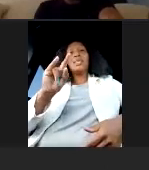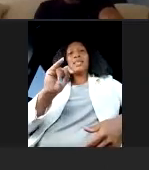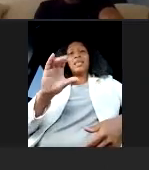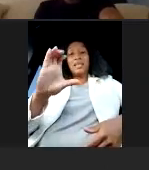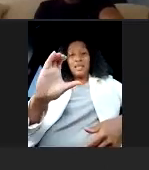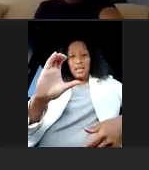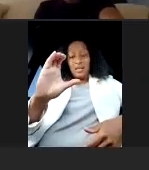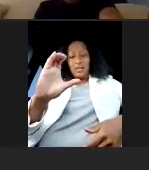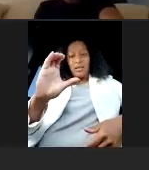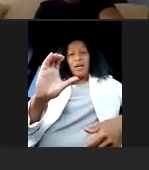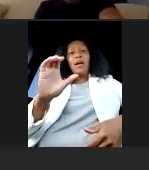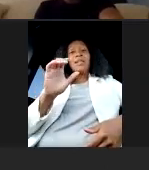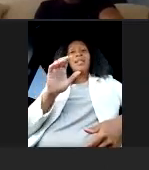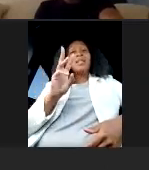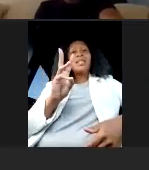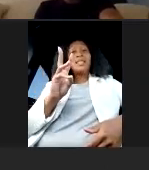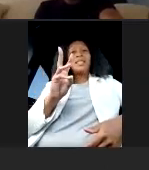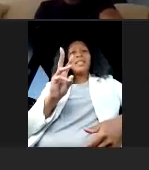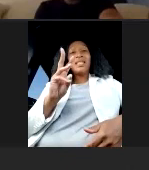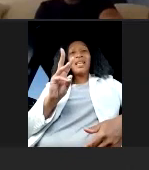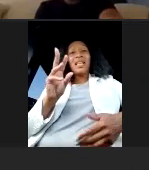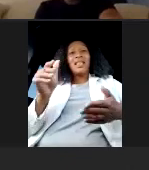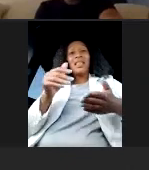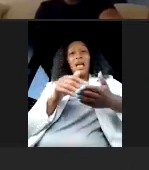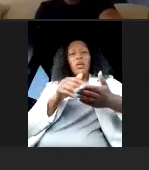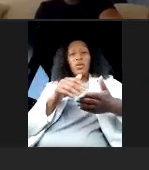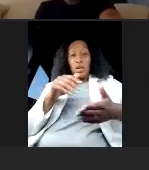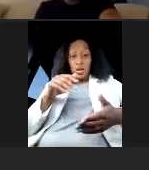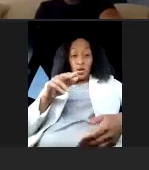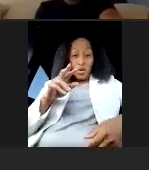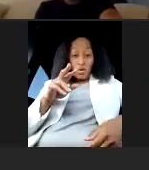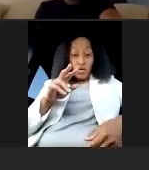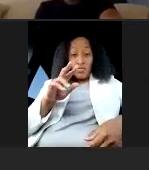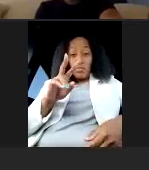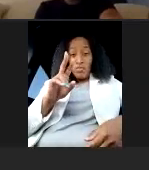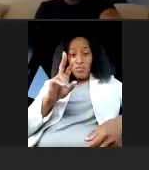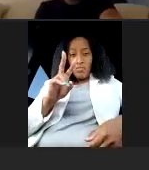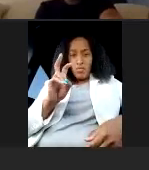16,408 feet. Okay. All right. So now,